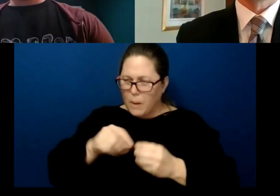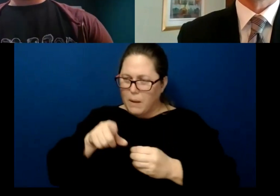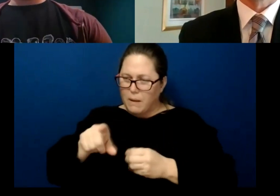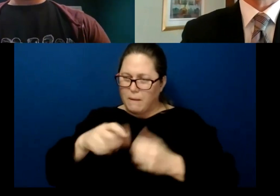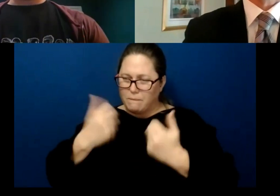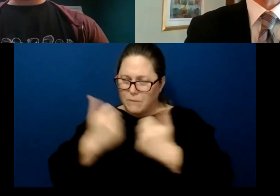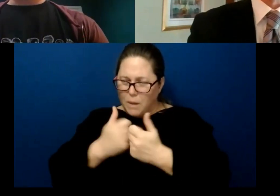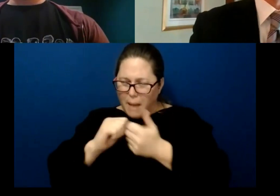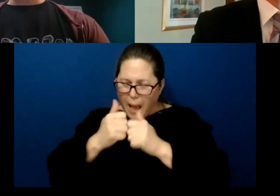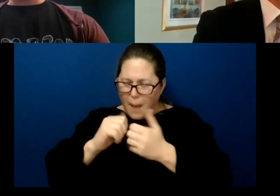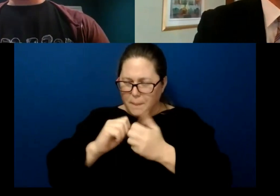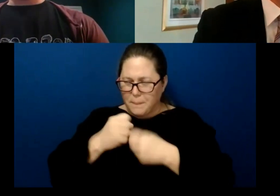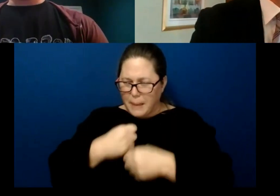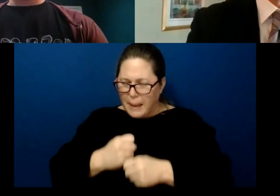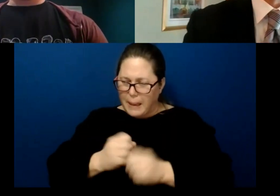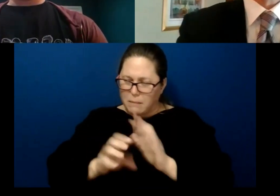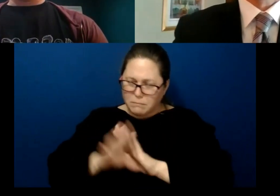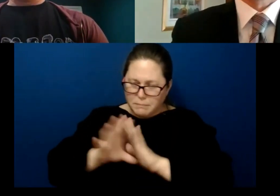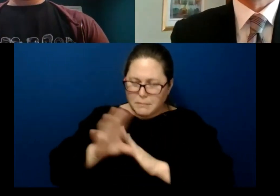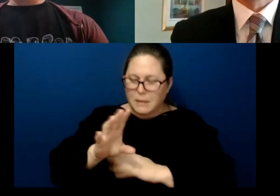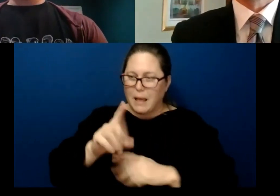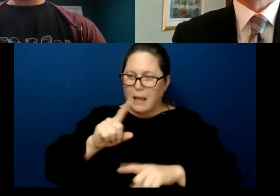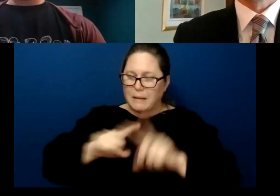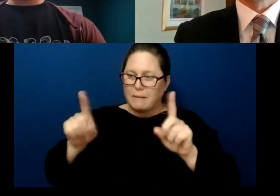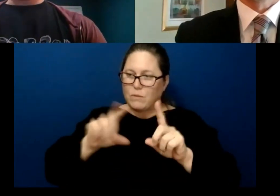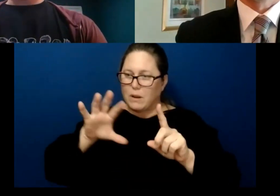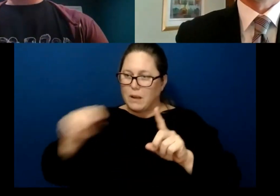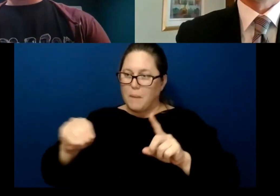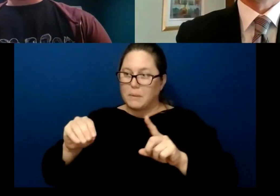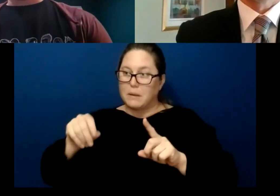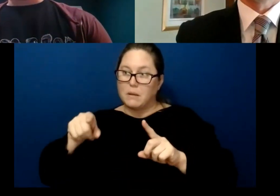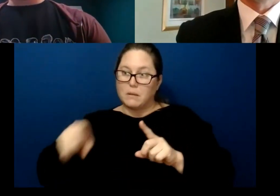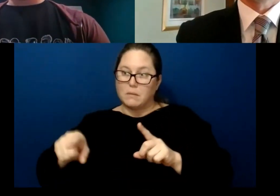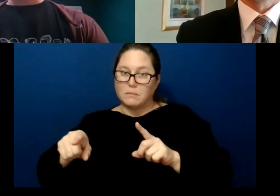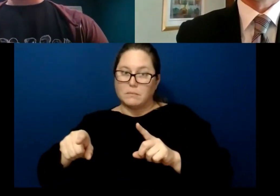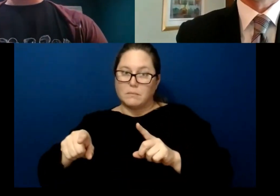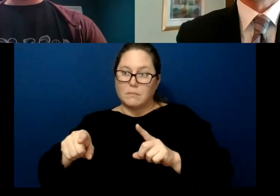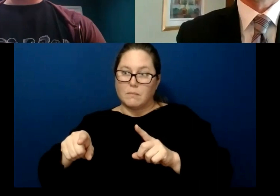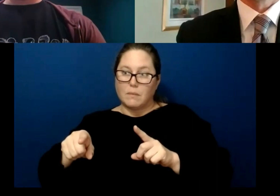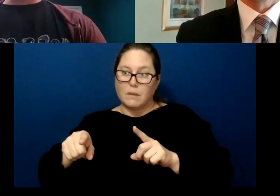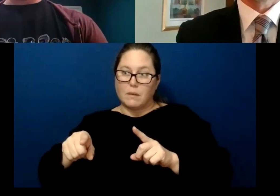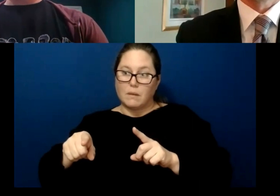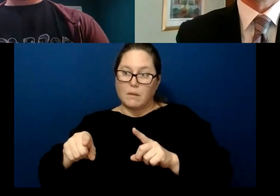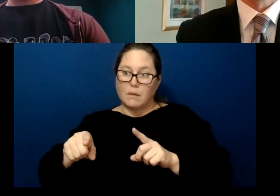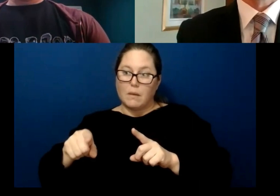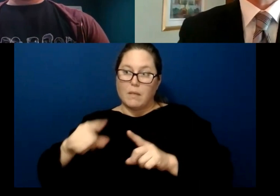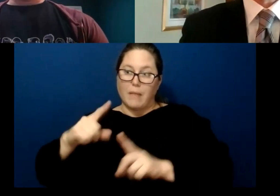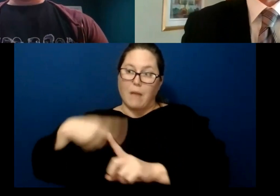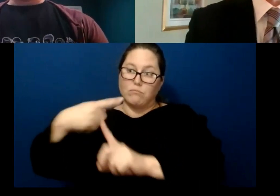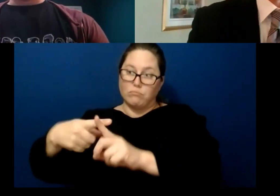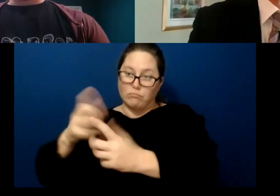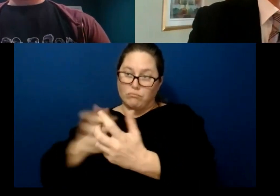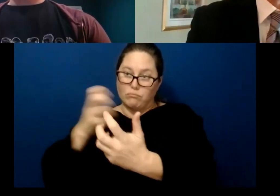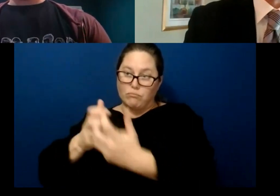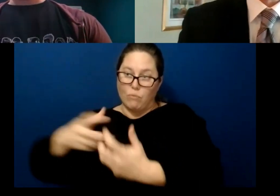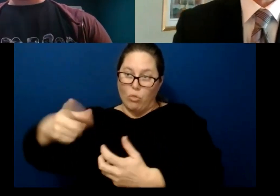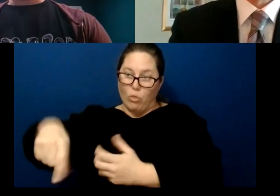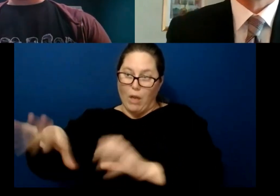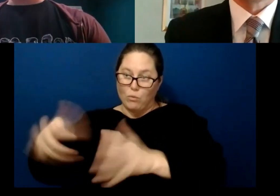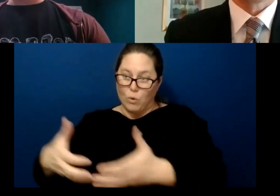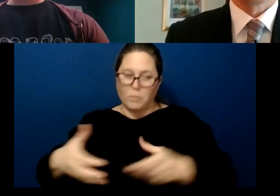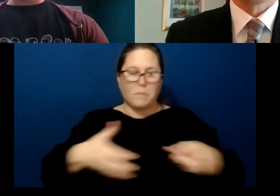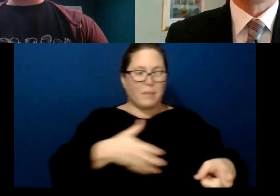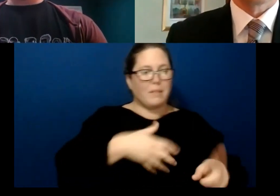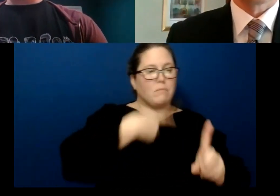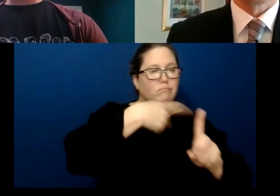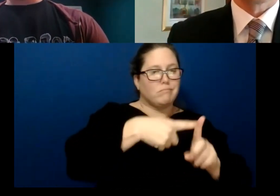they're marketed and how different companies consider which video games work for different types of folks. And then